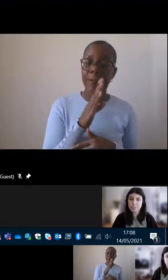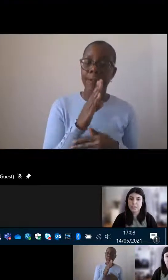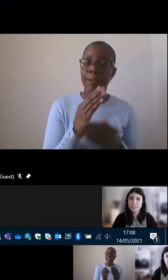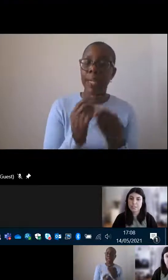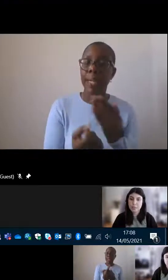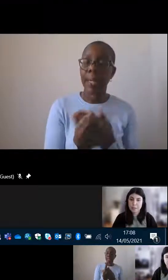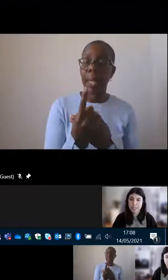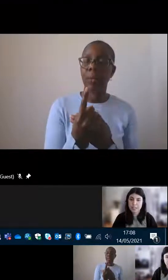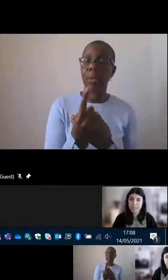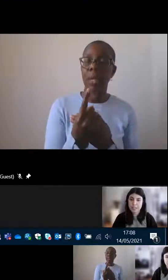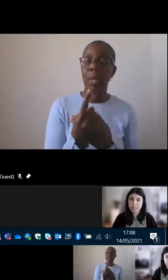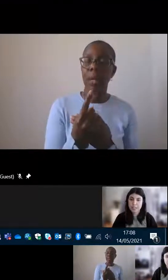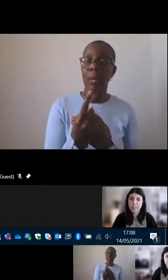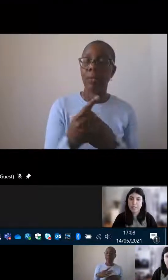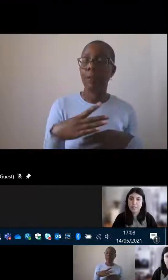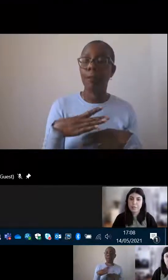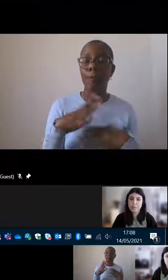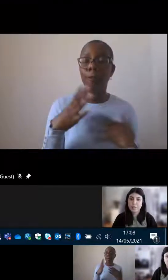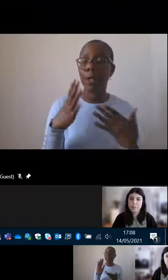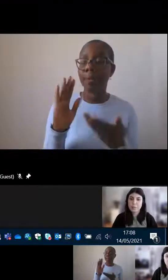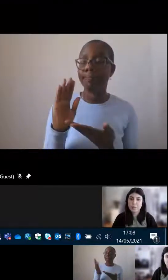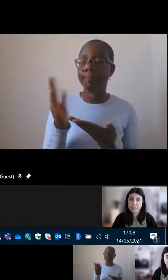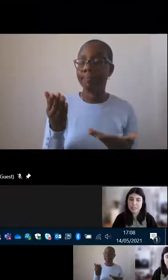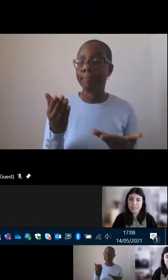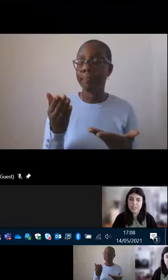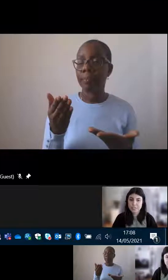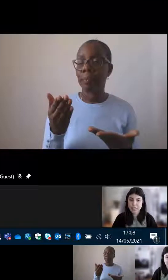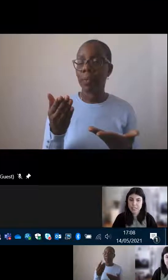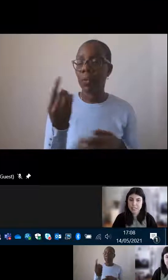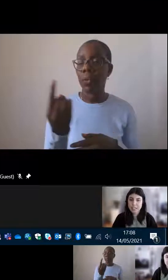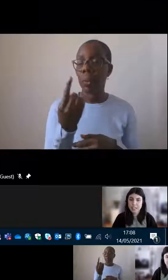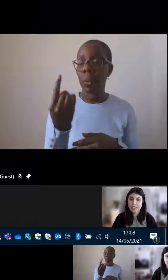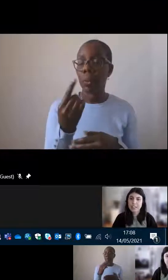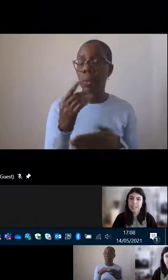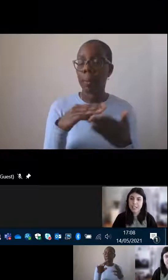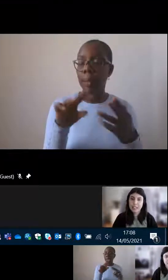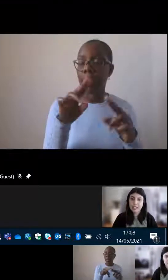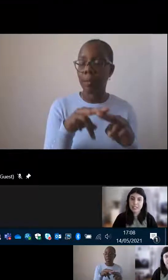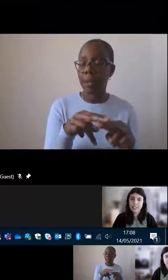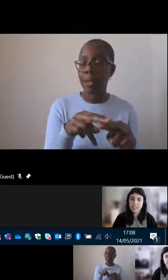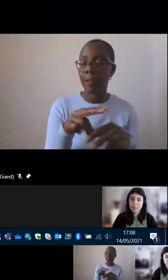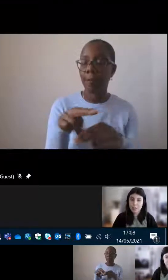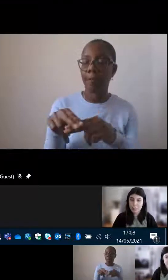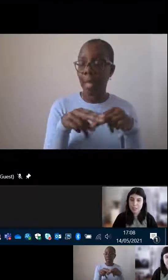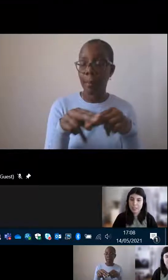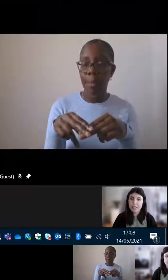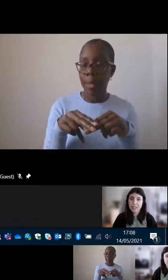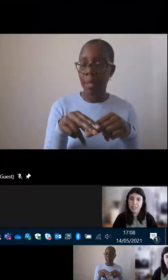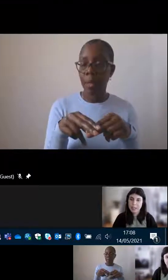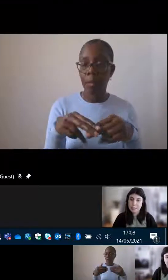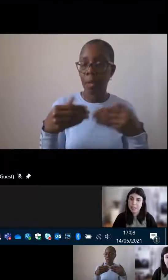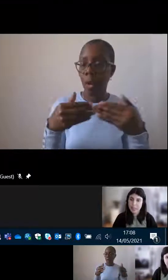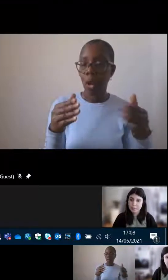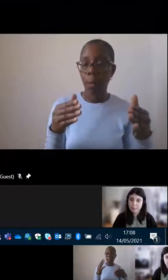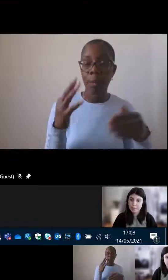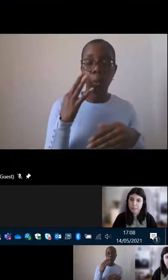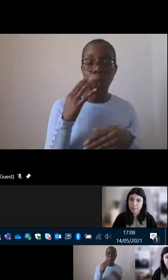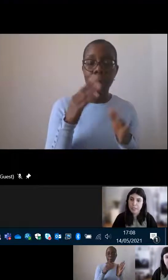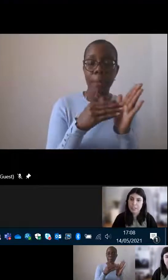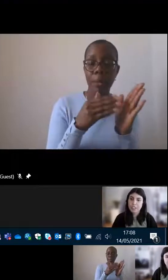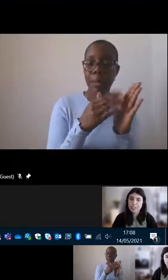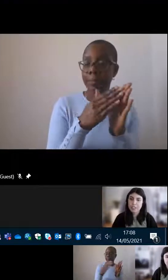bereaved children and their families. They're open from Monday to Friday, 9 in the morning till 9